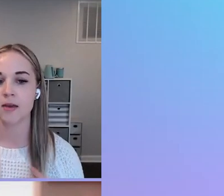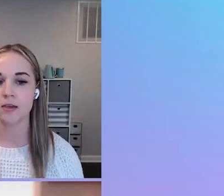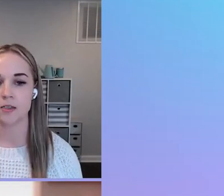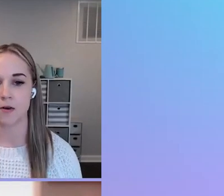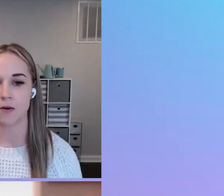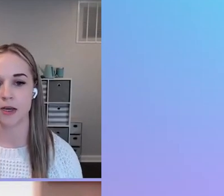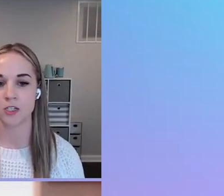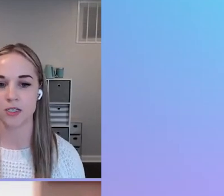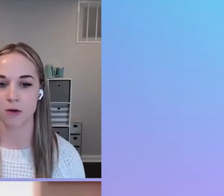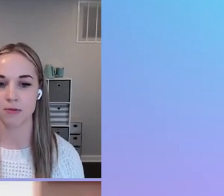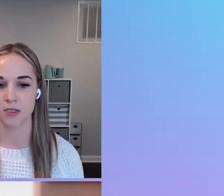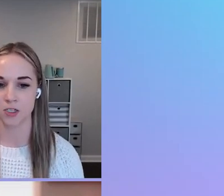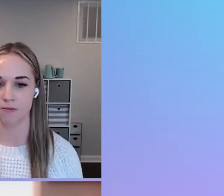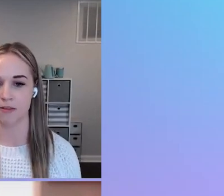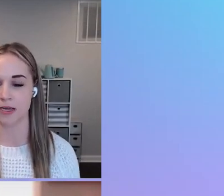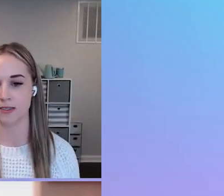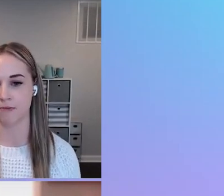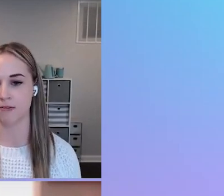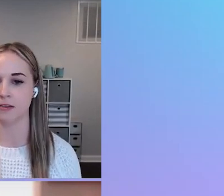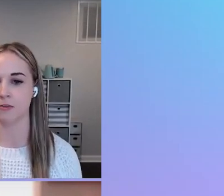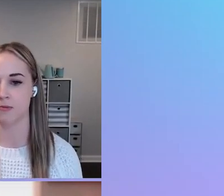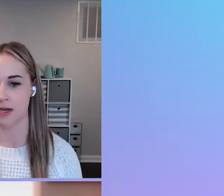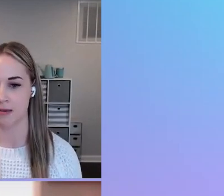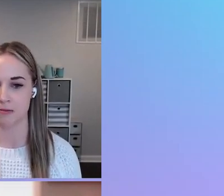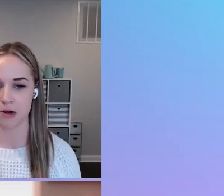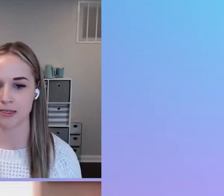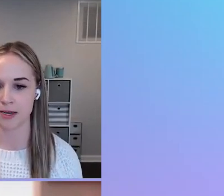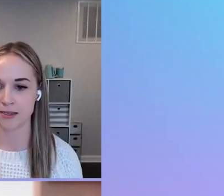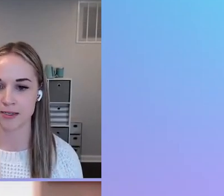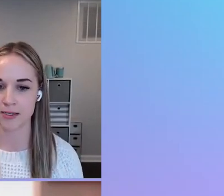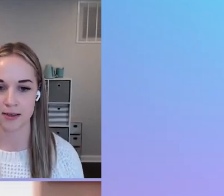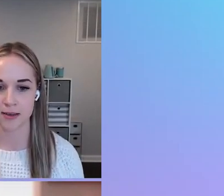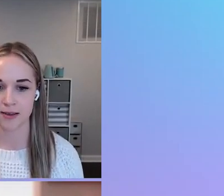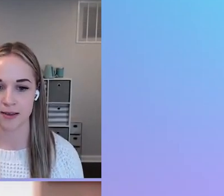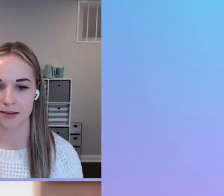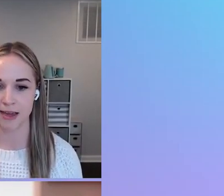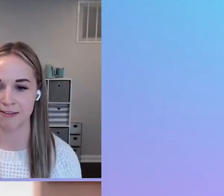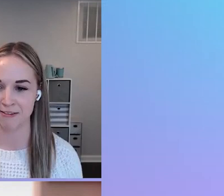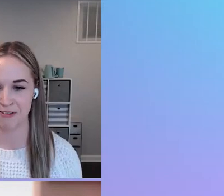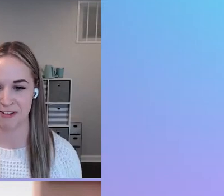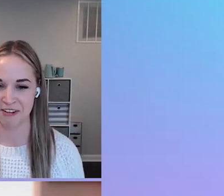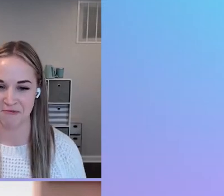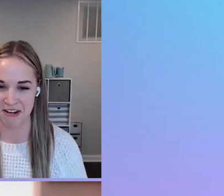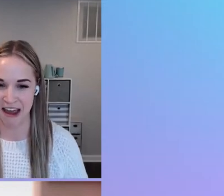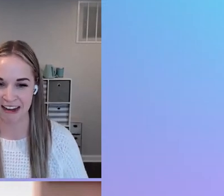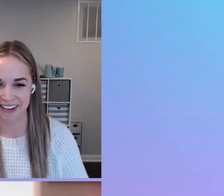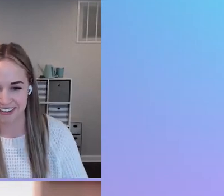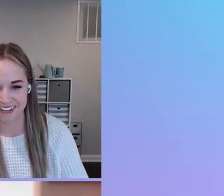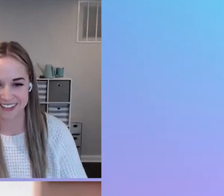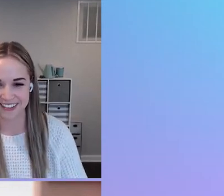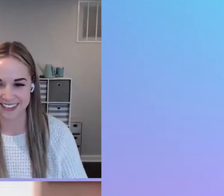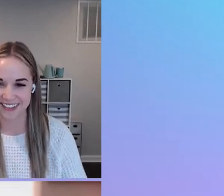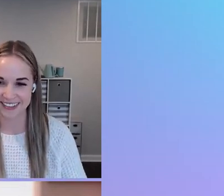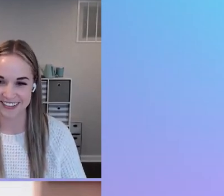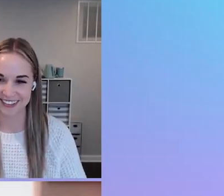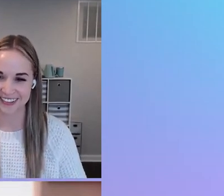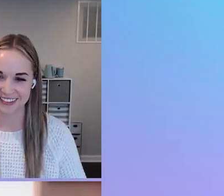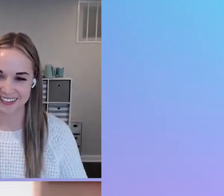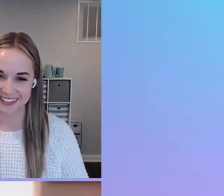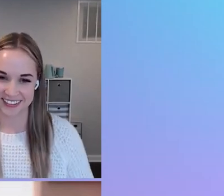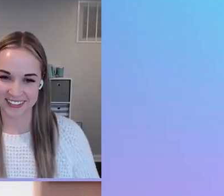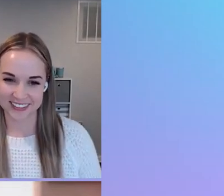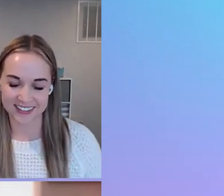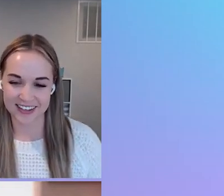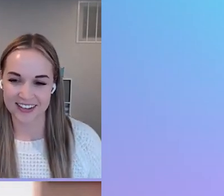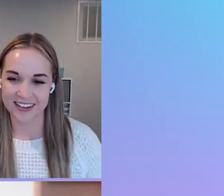like. So it just helps to shift things left a little bit in the process. And Catherine, I'm sure you have more to add.